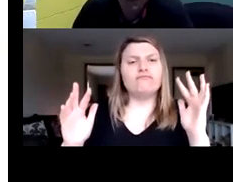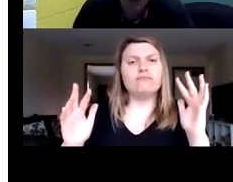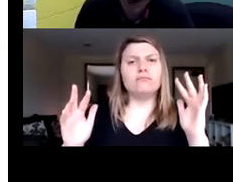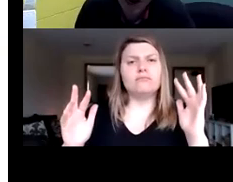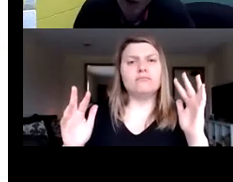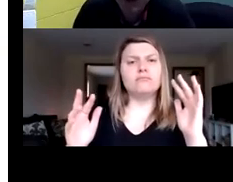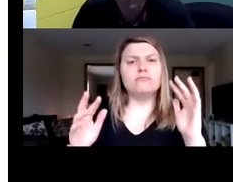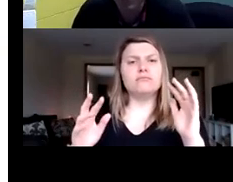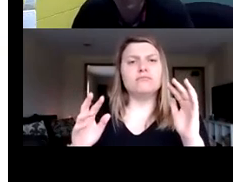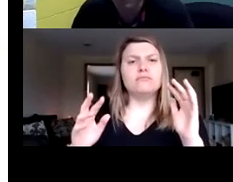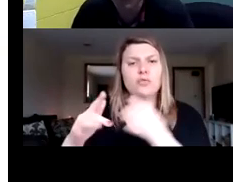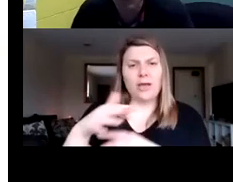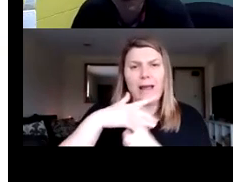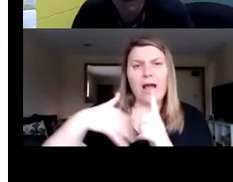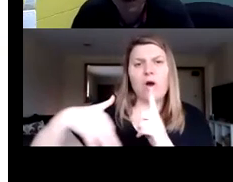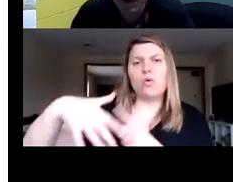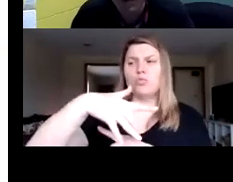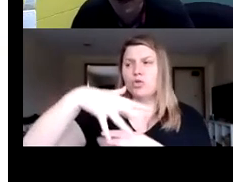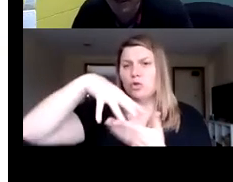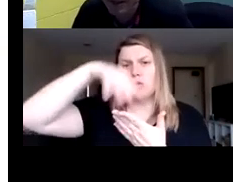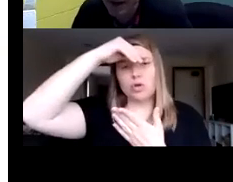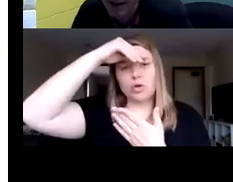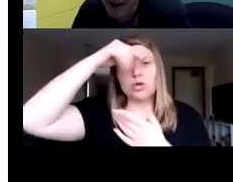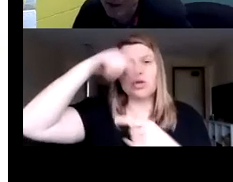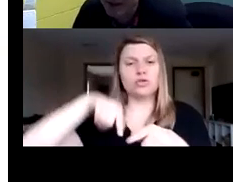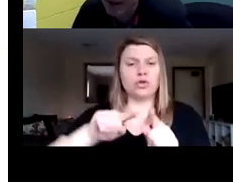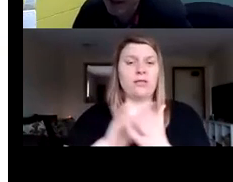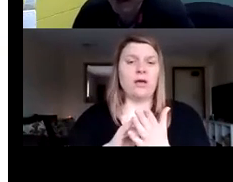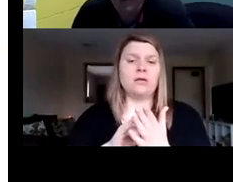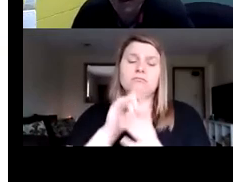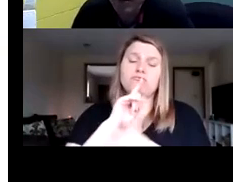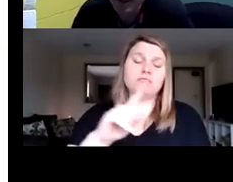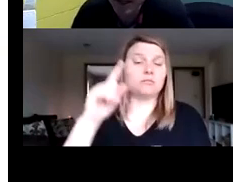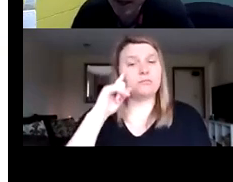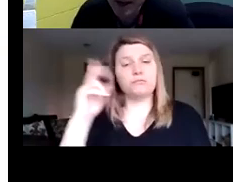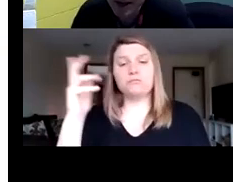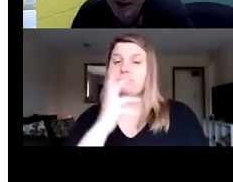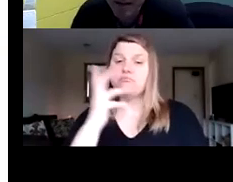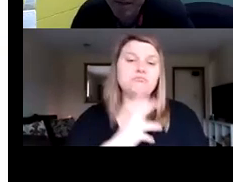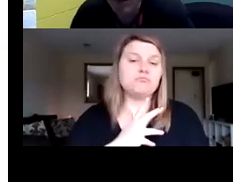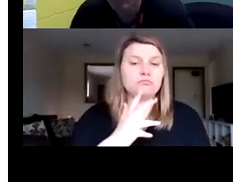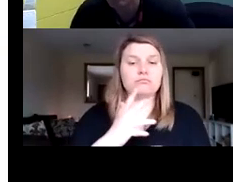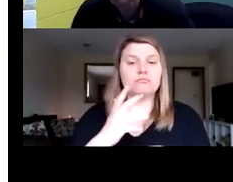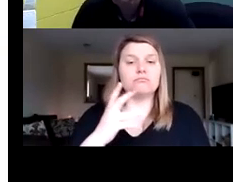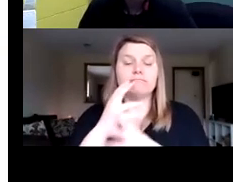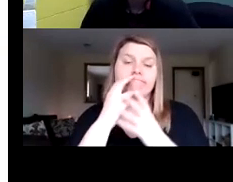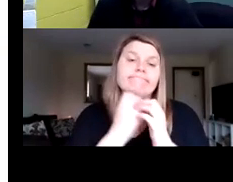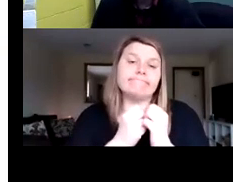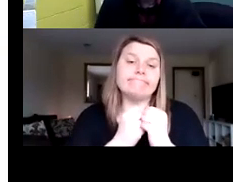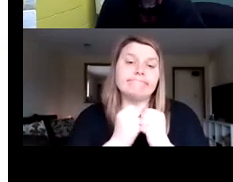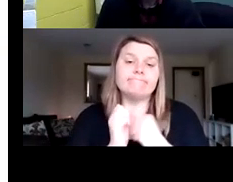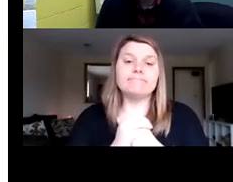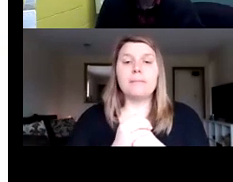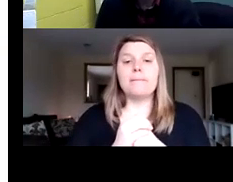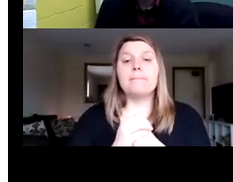to be around to learn from during my residency, I thought was incredibly valuable.